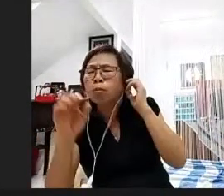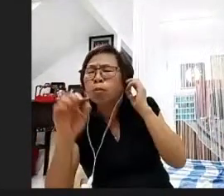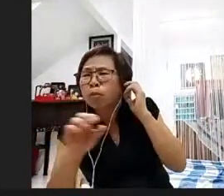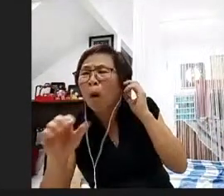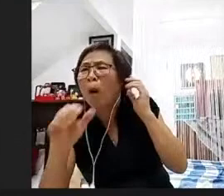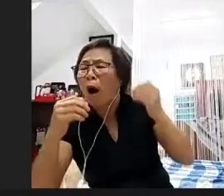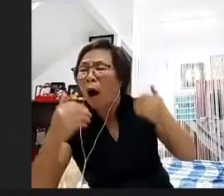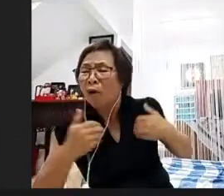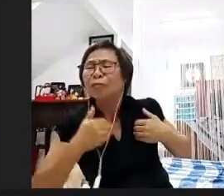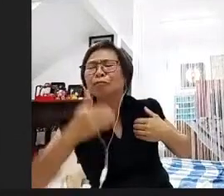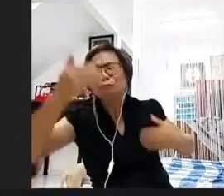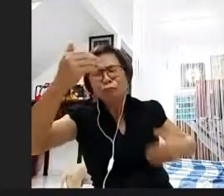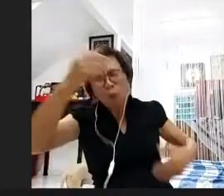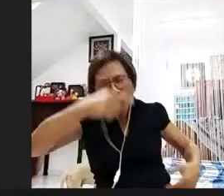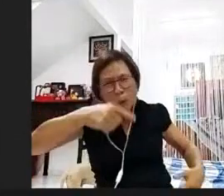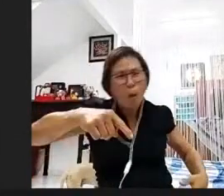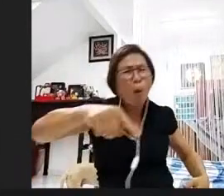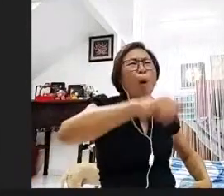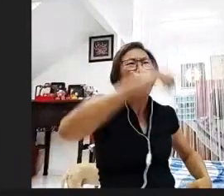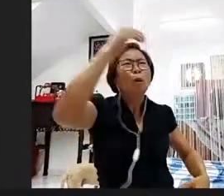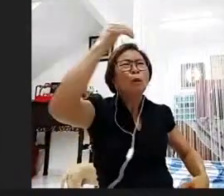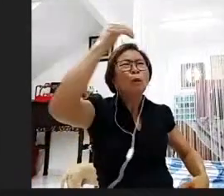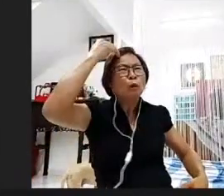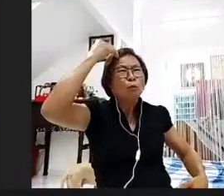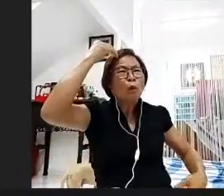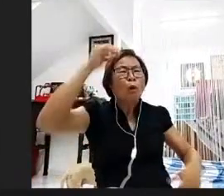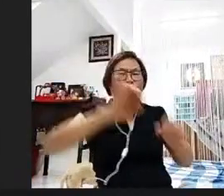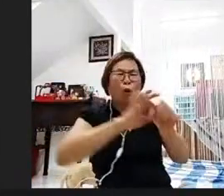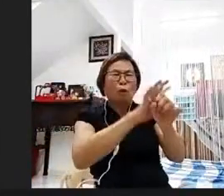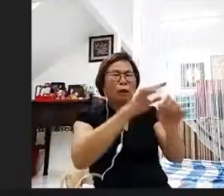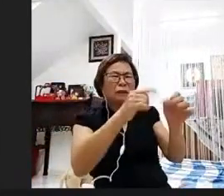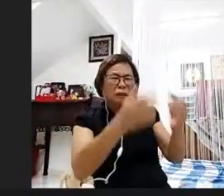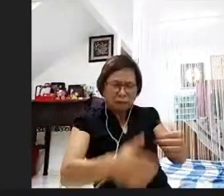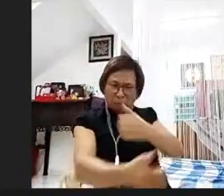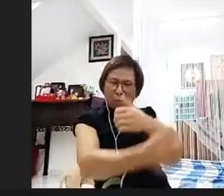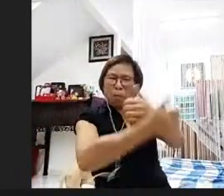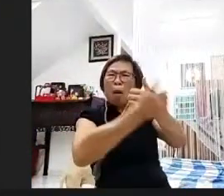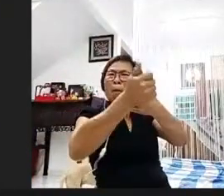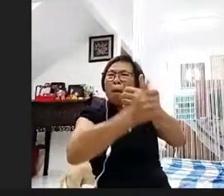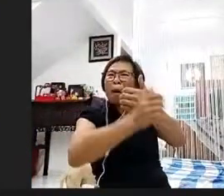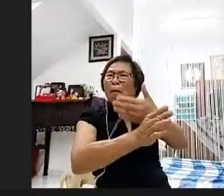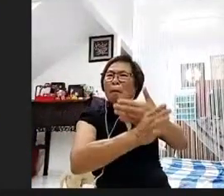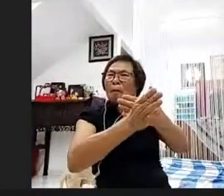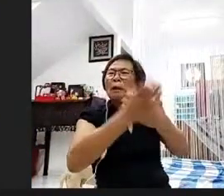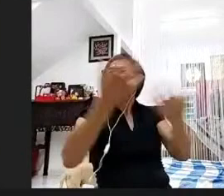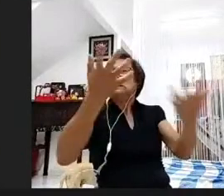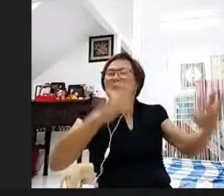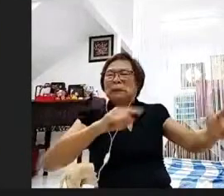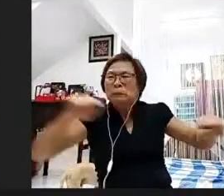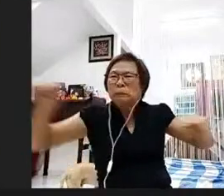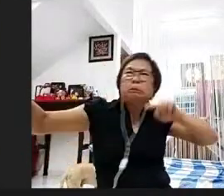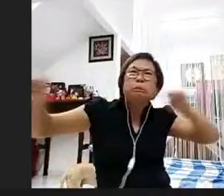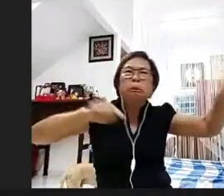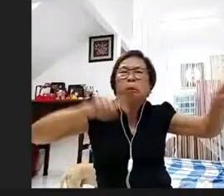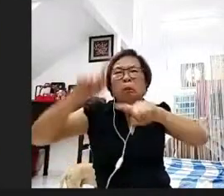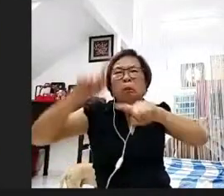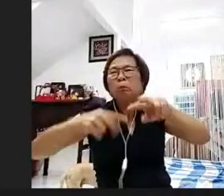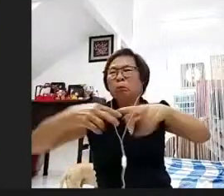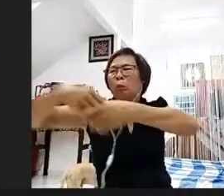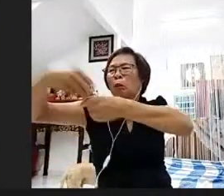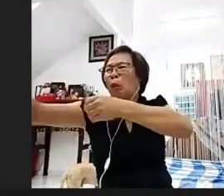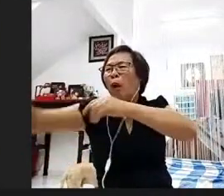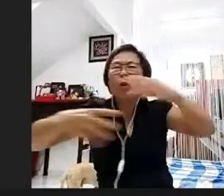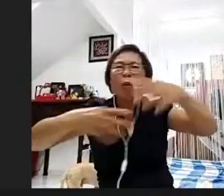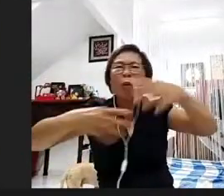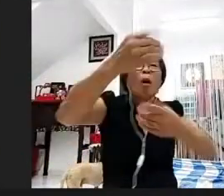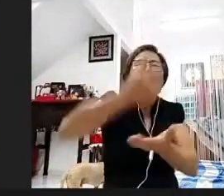Knowing COVID-19 as very contagious, our movements were restricted to prevent the spread of